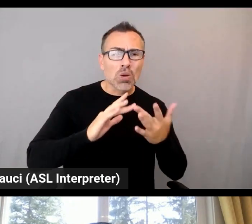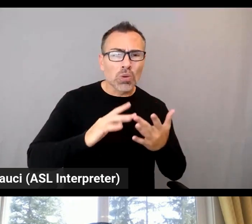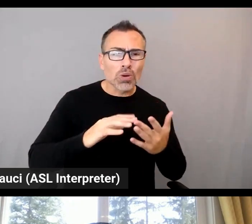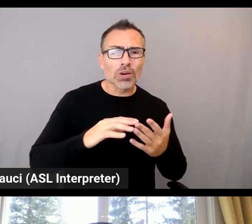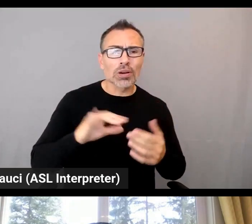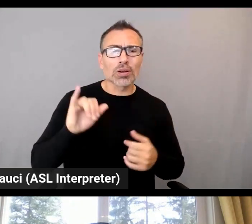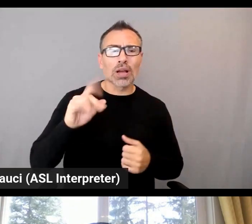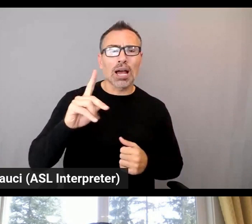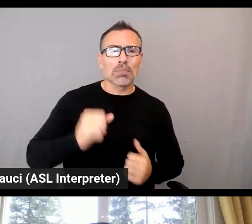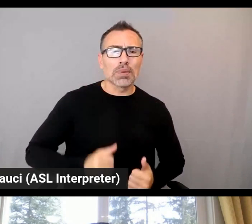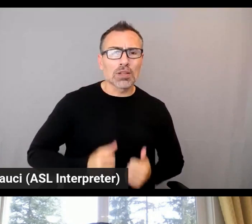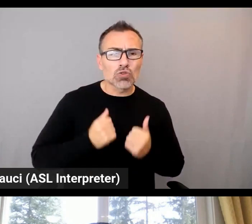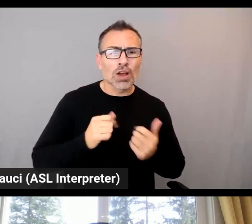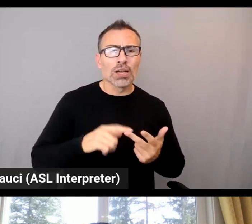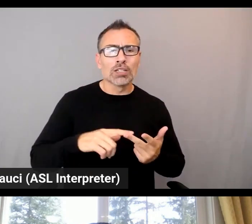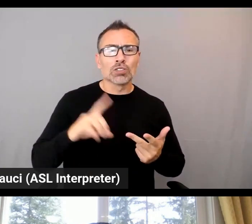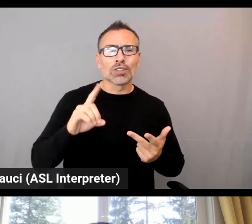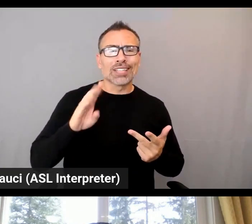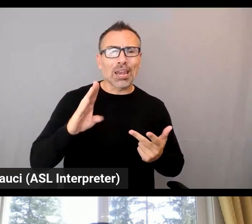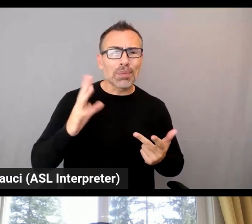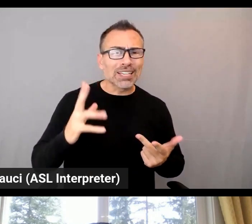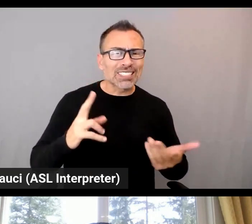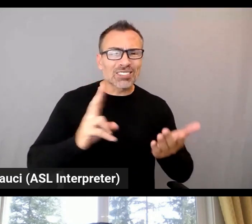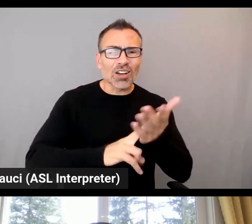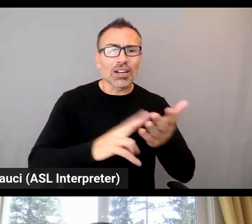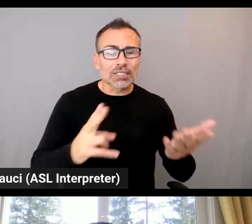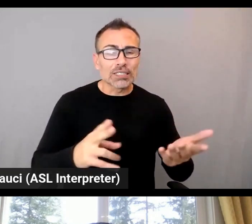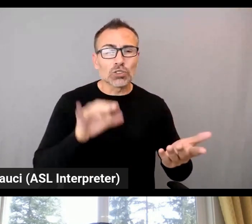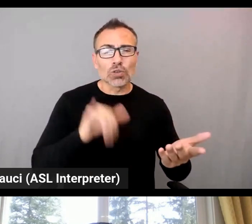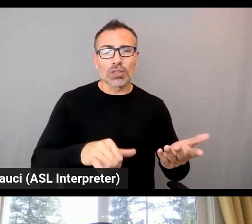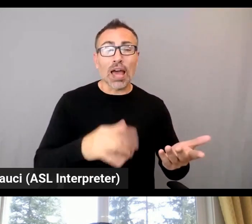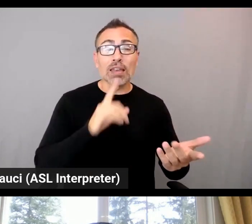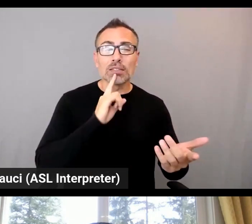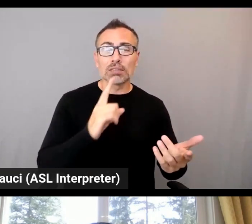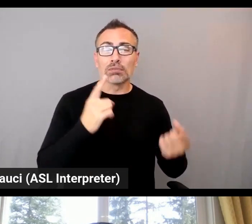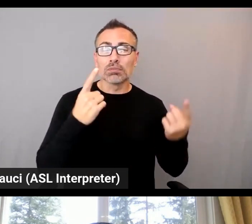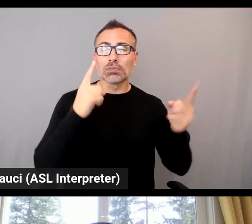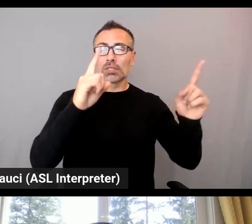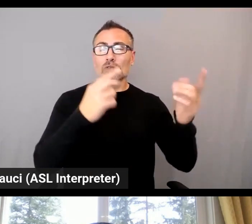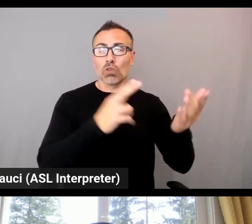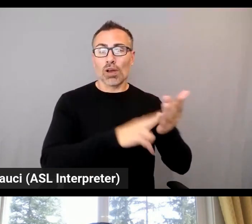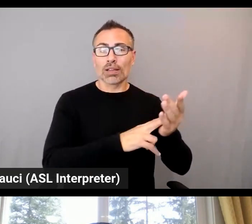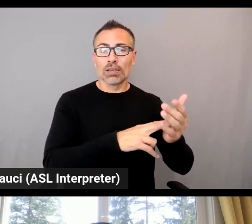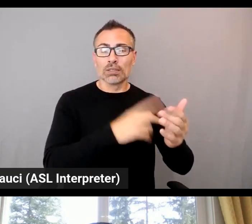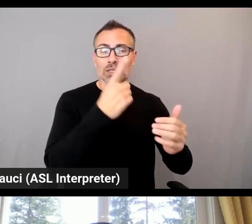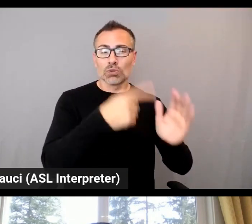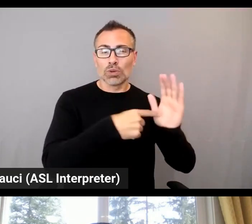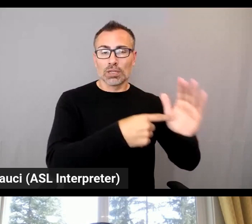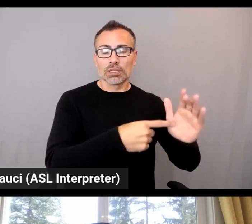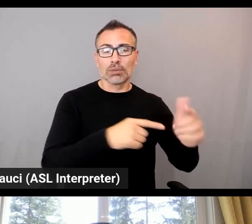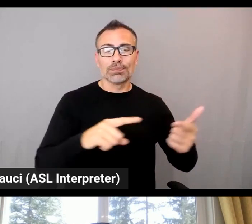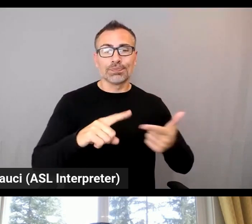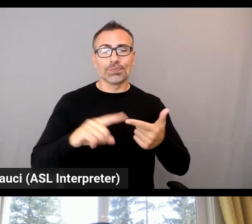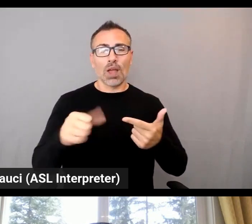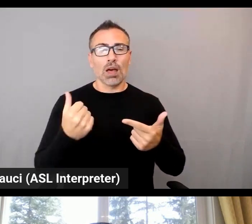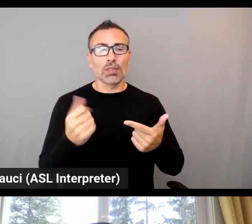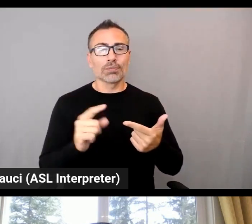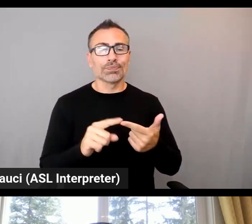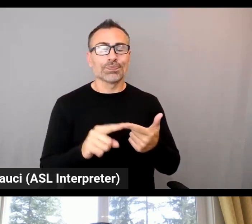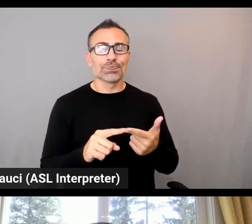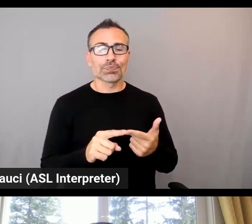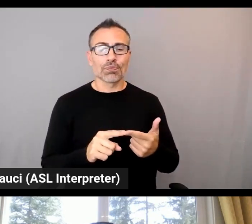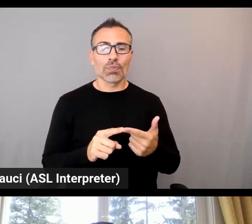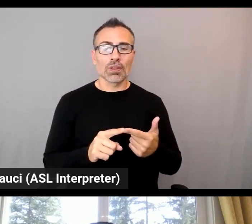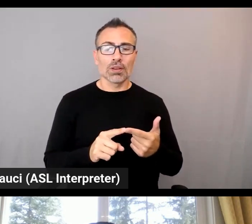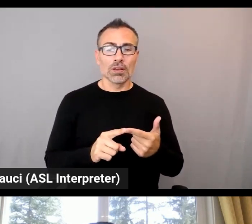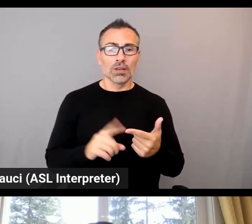we've never observed before. So that's kind of an example of our successful logins. We've also observed situations where you have